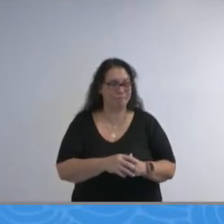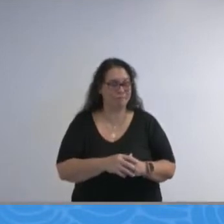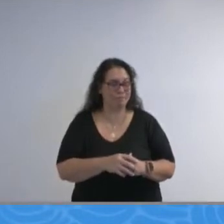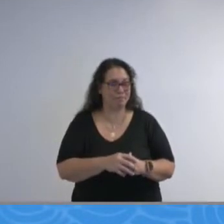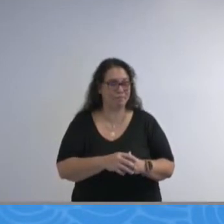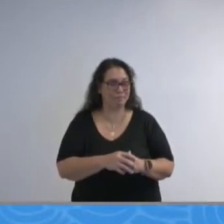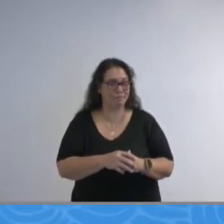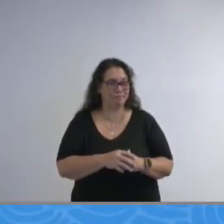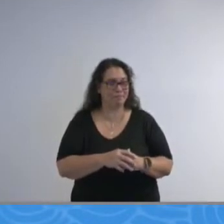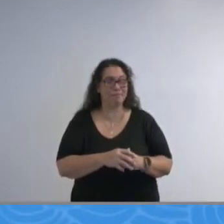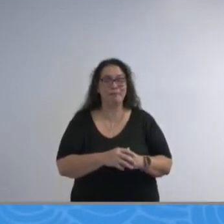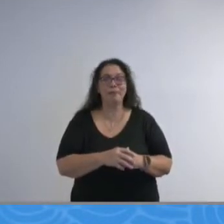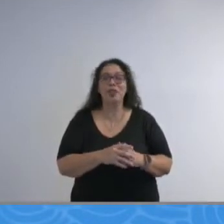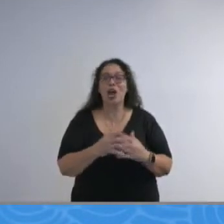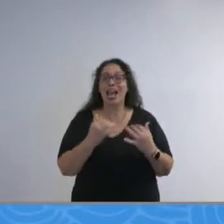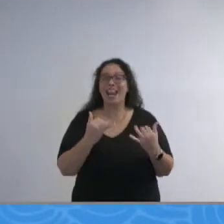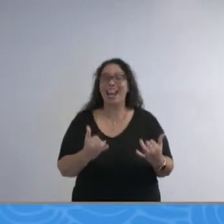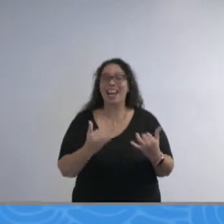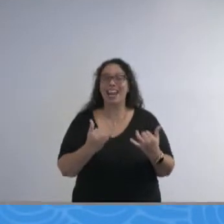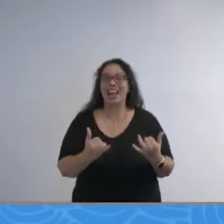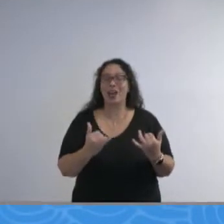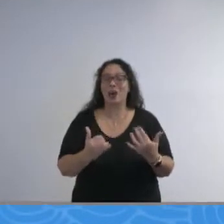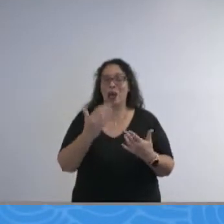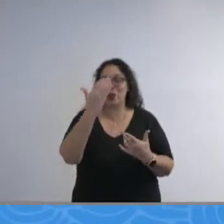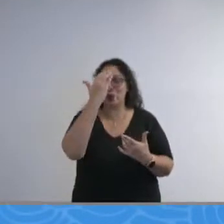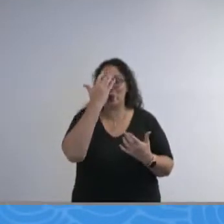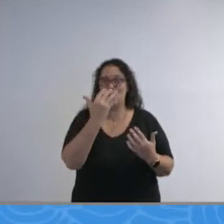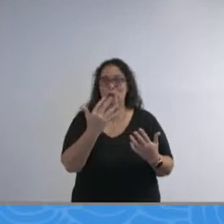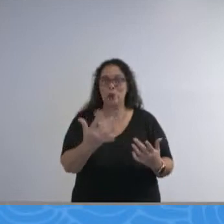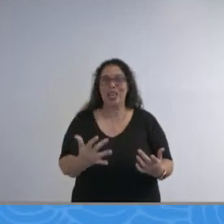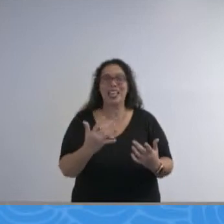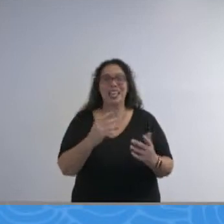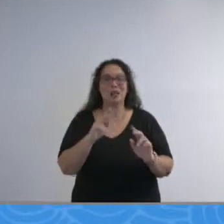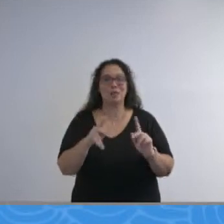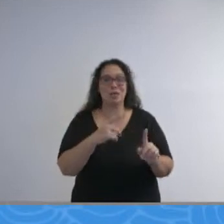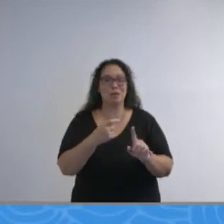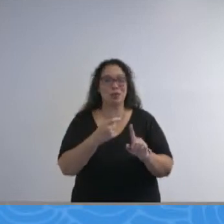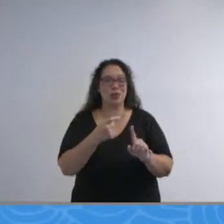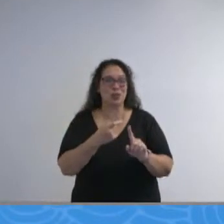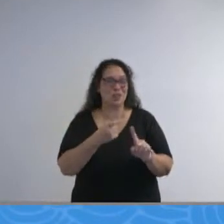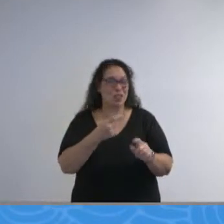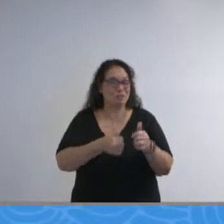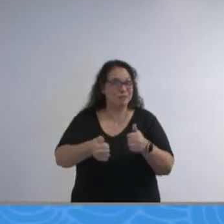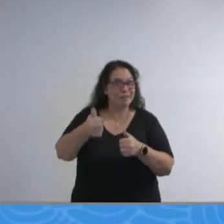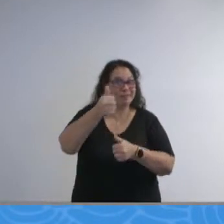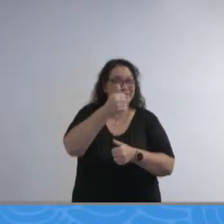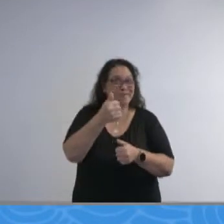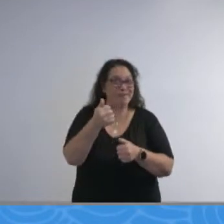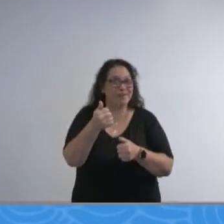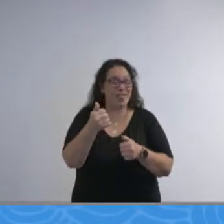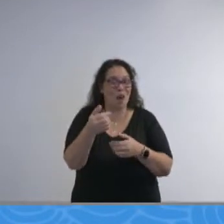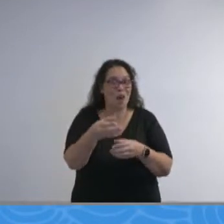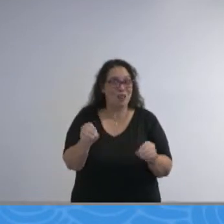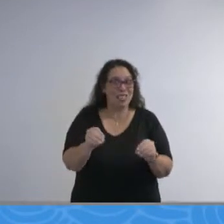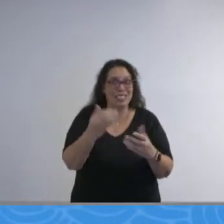Well, now I know that we were waiting for people from the superintendent's office, and I don't know if they're here yet.